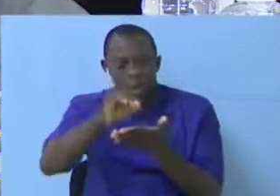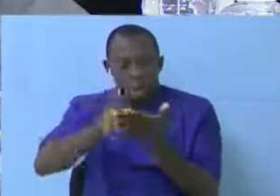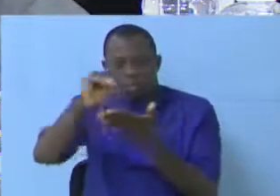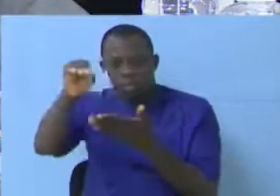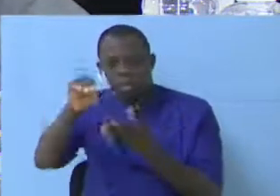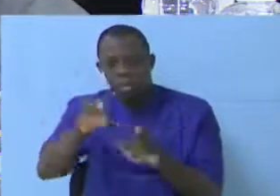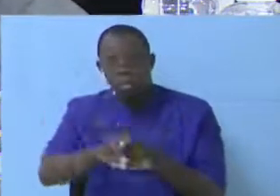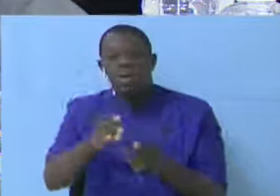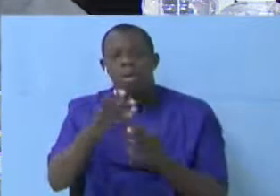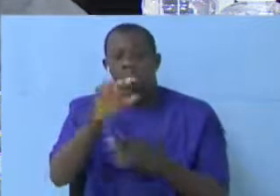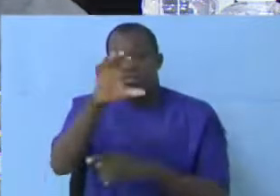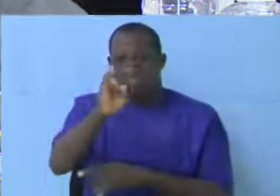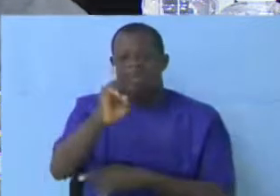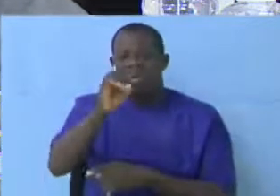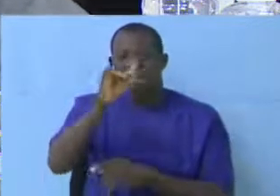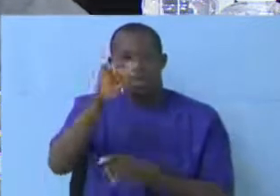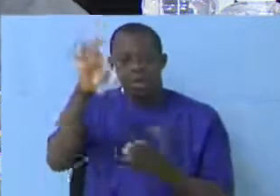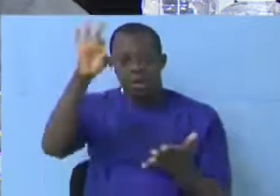can you tell